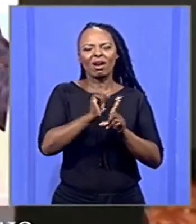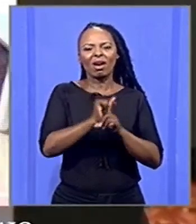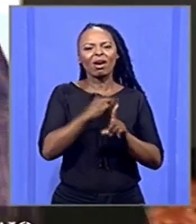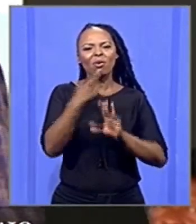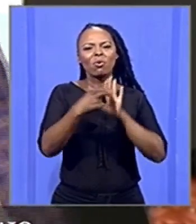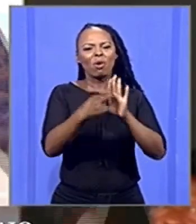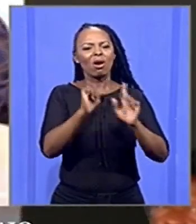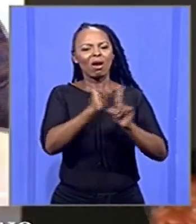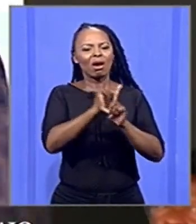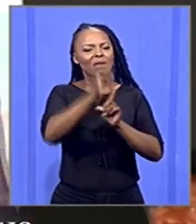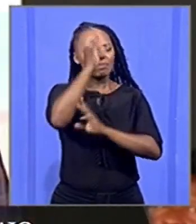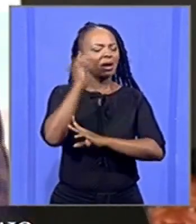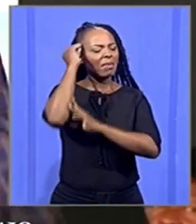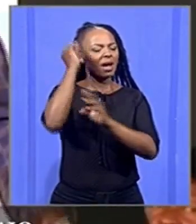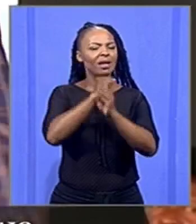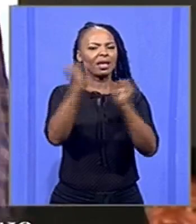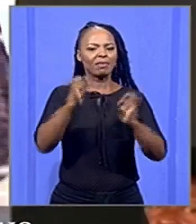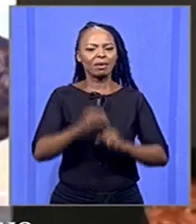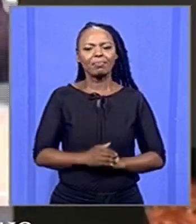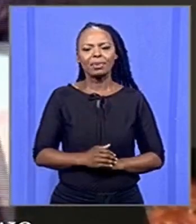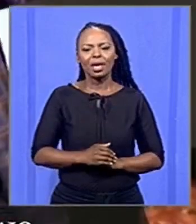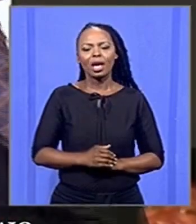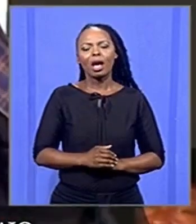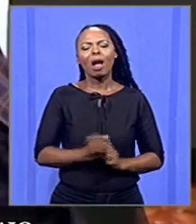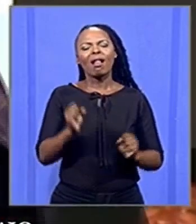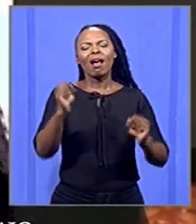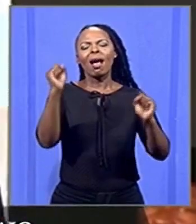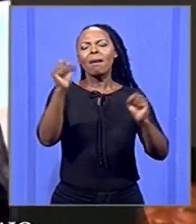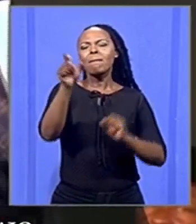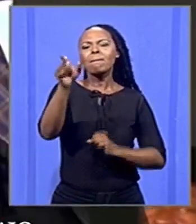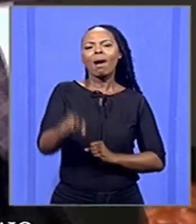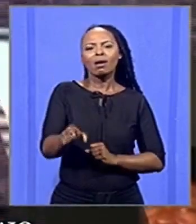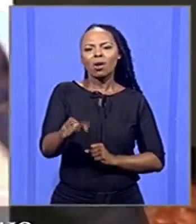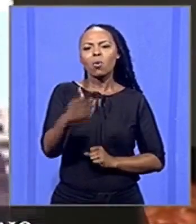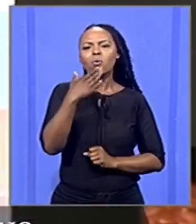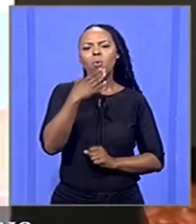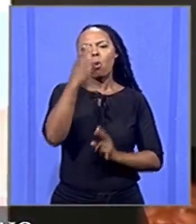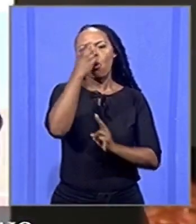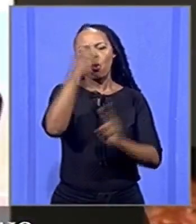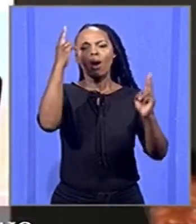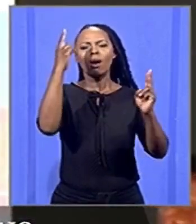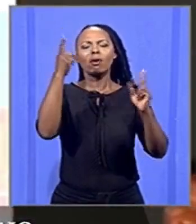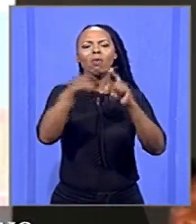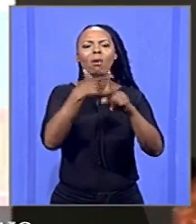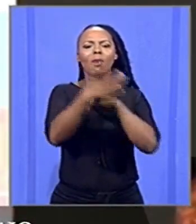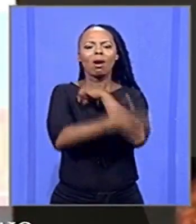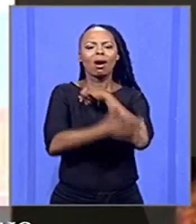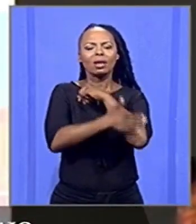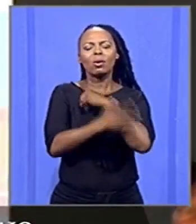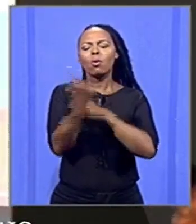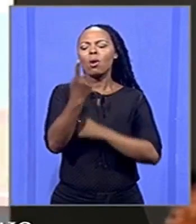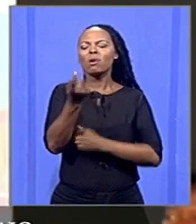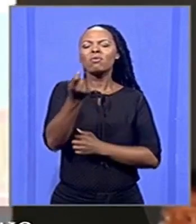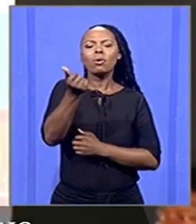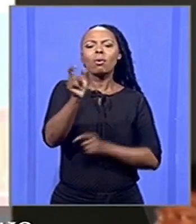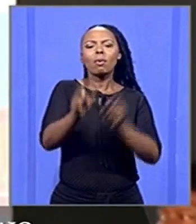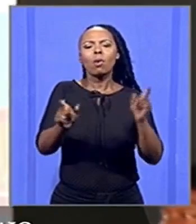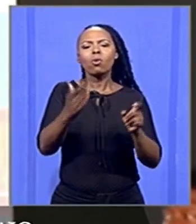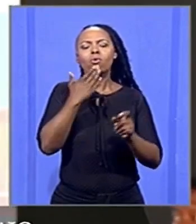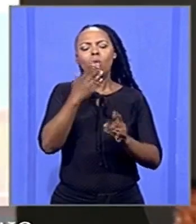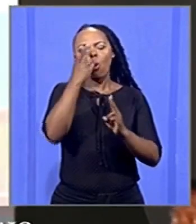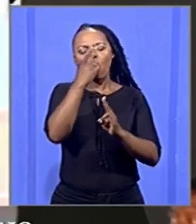Carlos is one person who's been rejected. We are talking about somebody who was honored out of the country. He's one of the few people that were honored